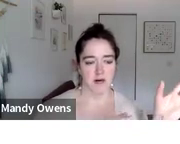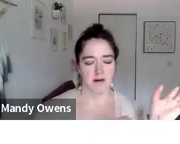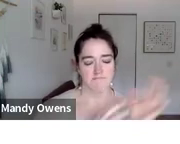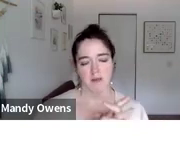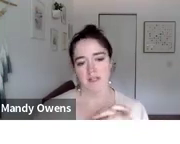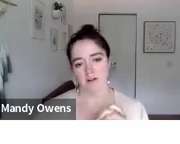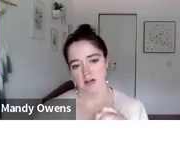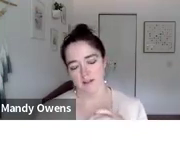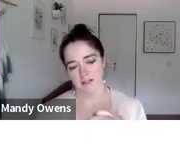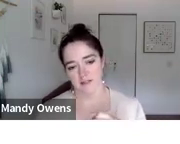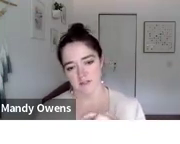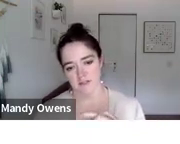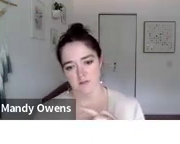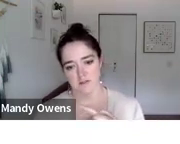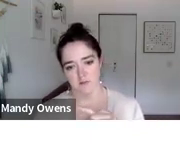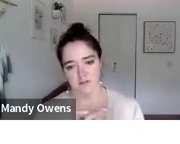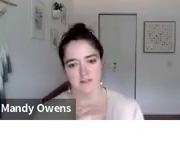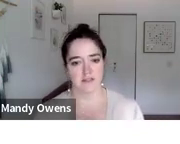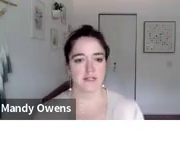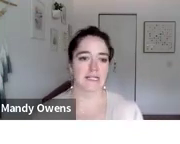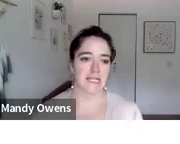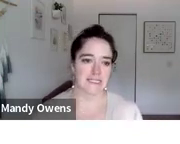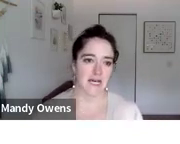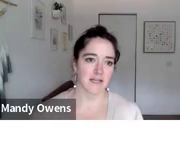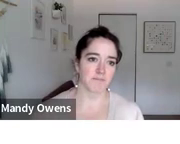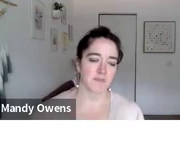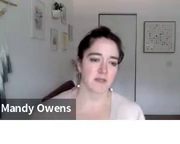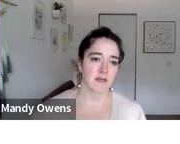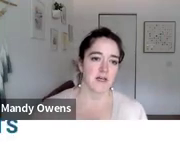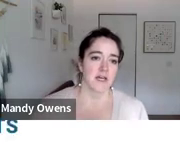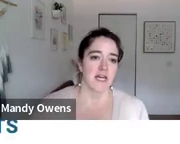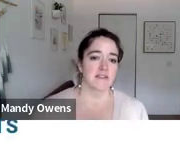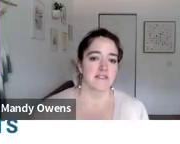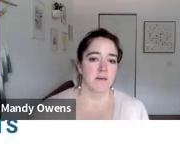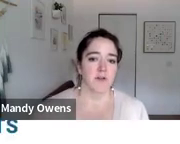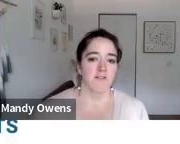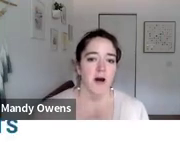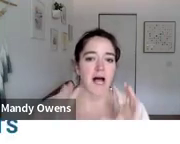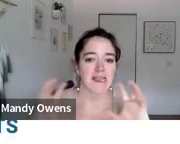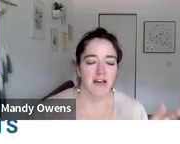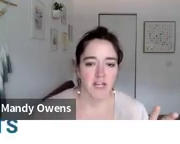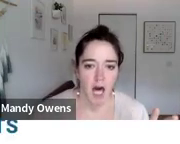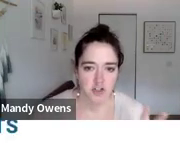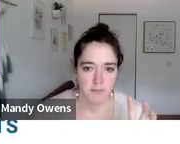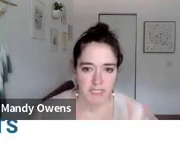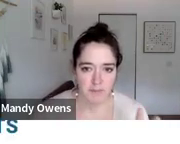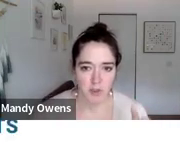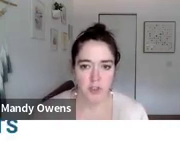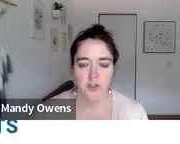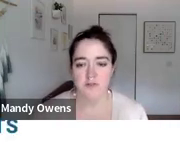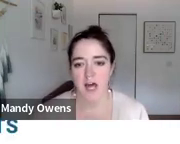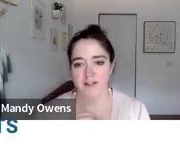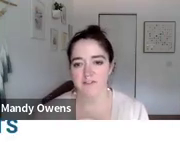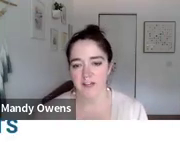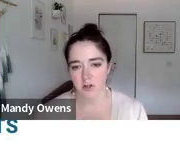both mental health and substance use disorders. Next slide. In this sample of about 1,100